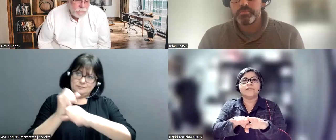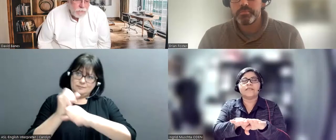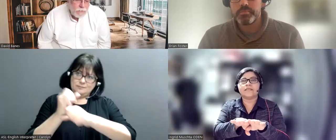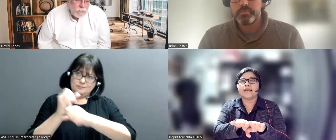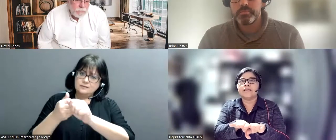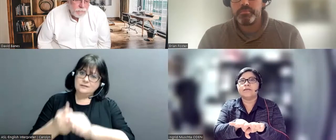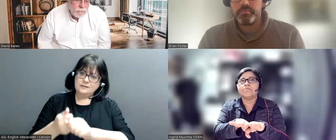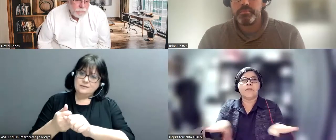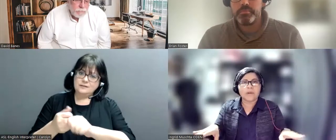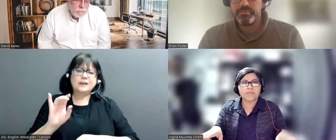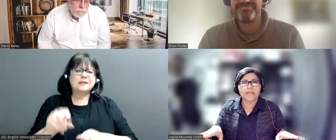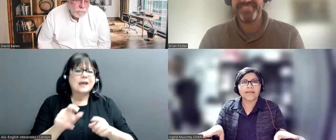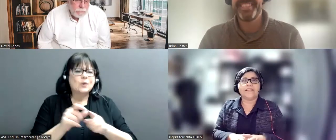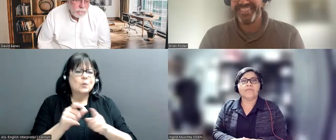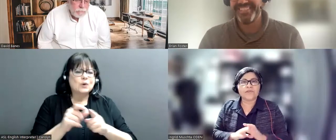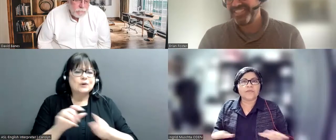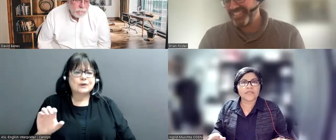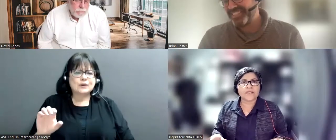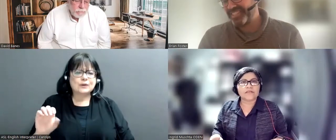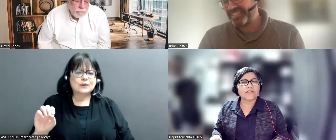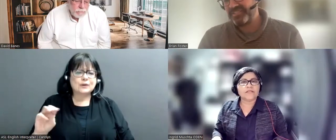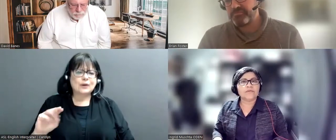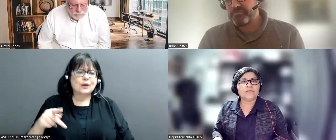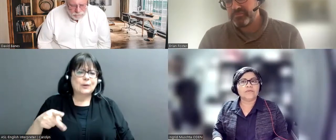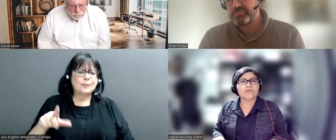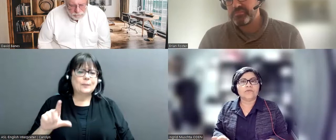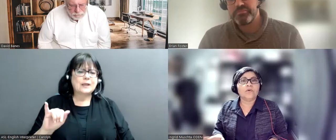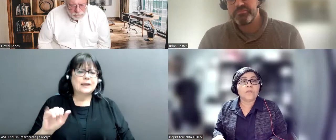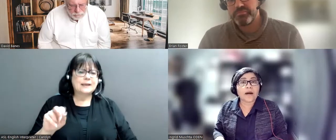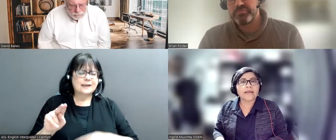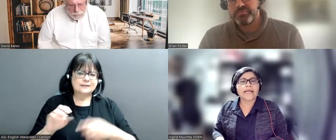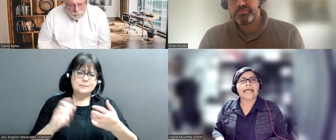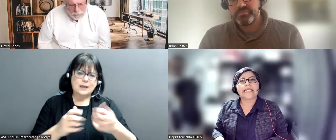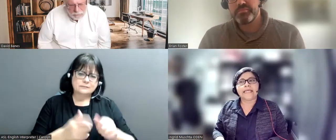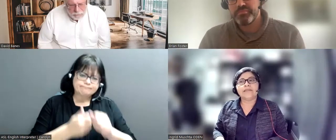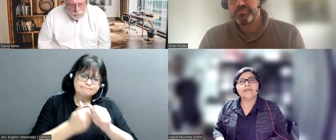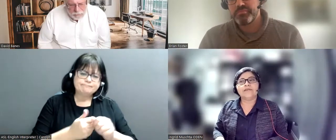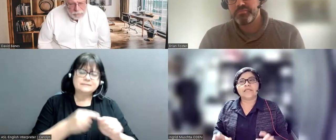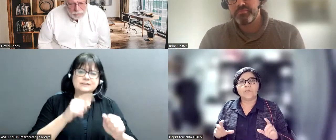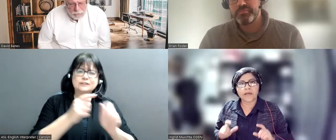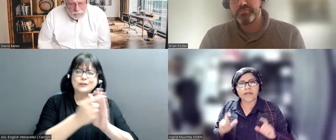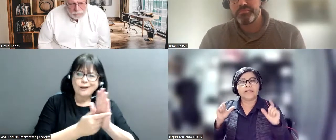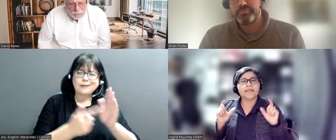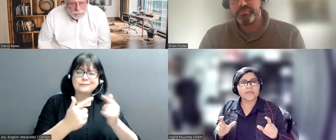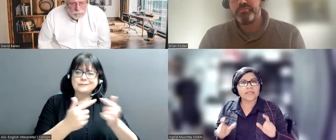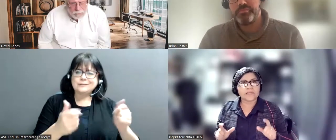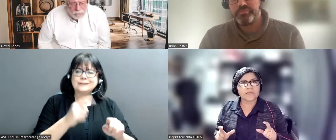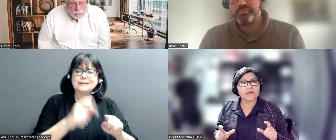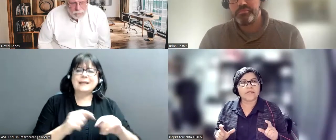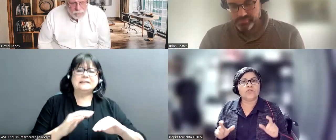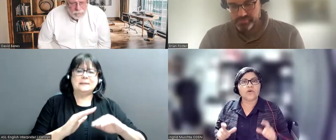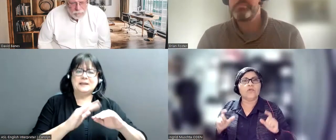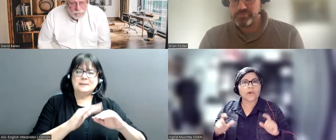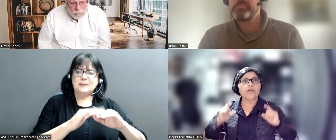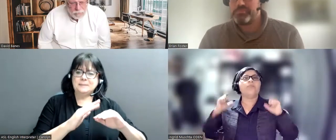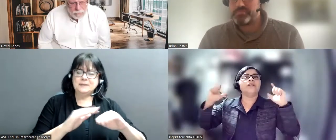very standard minimum that most businesses are looking to go by. And I think there is a will in the business community